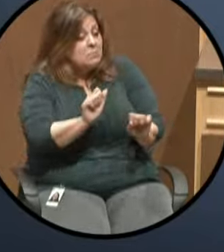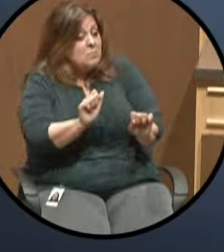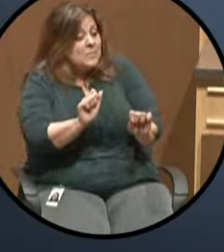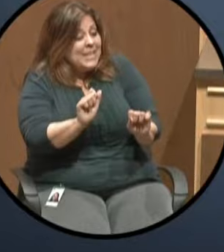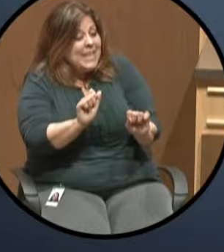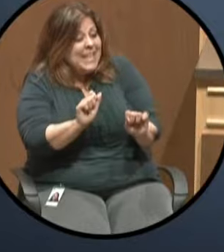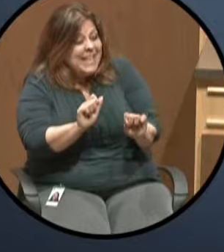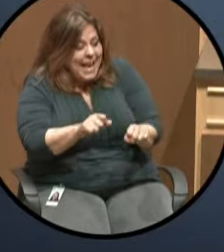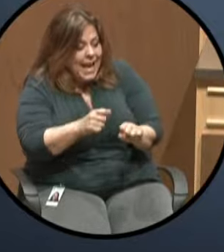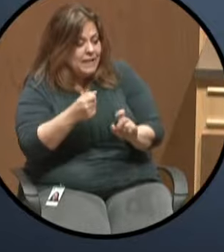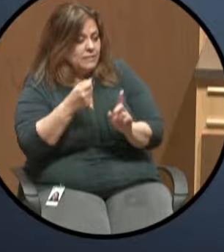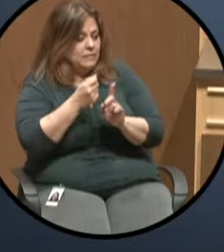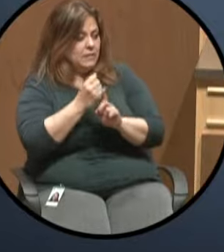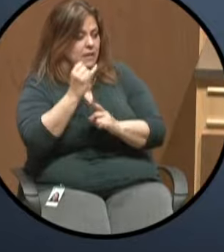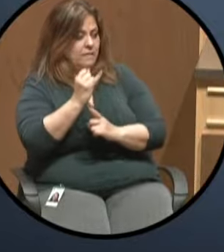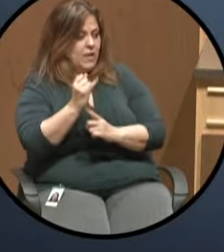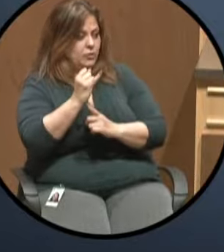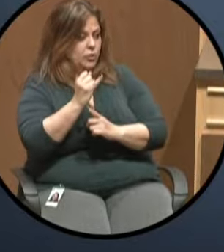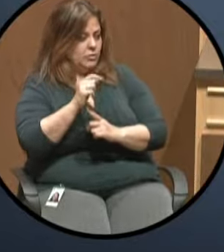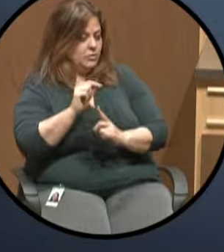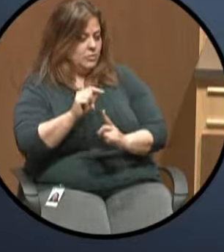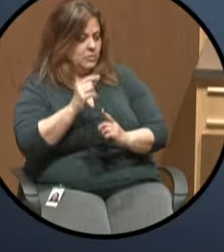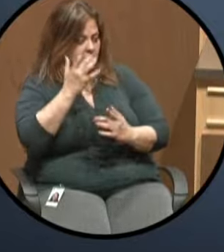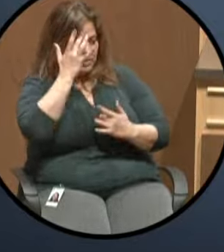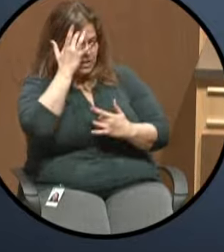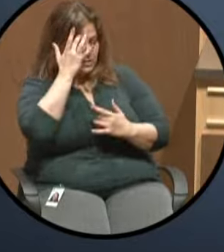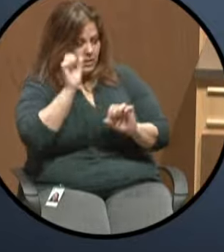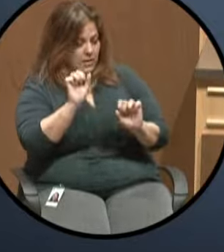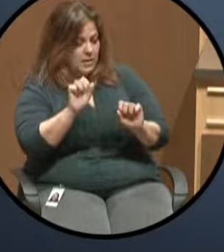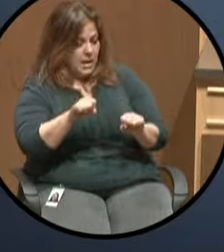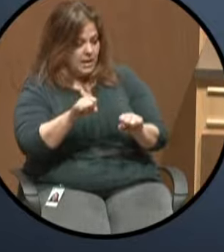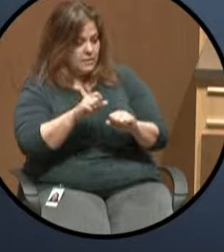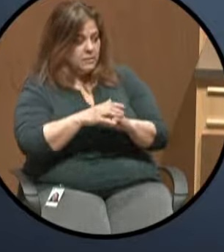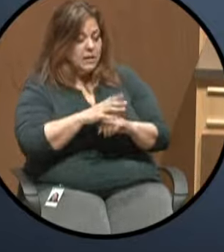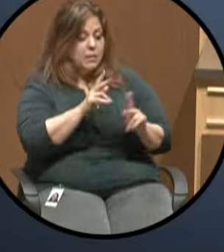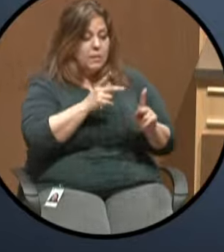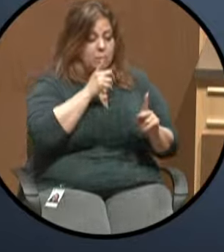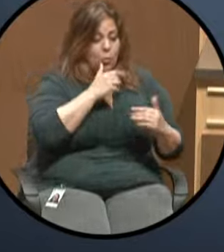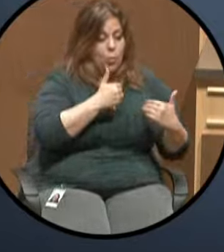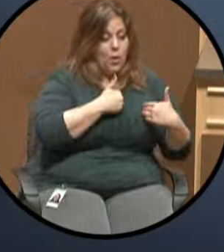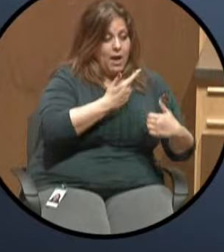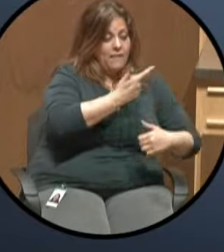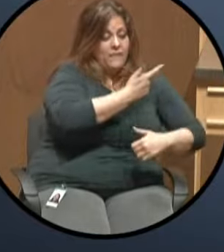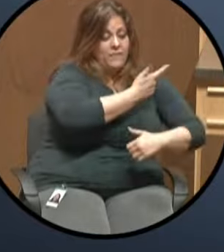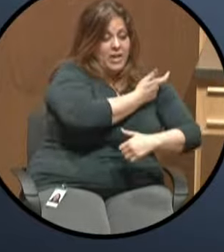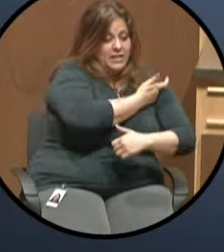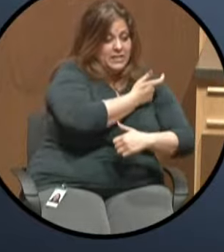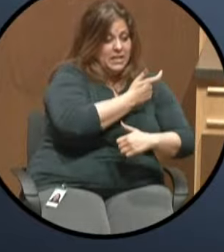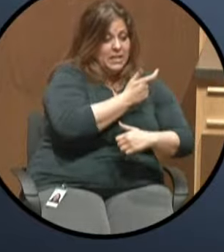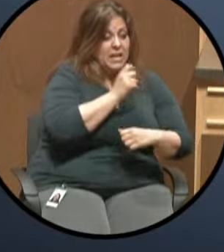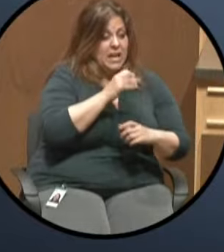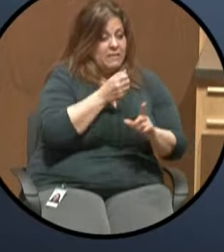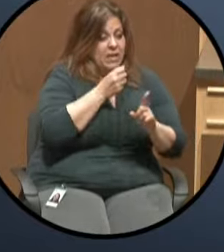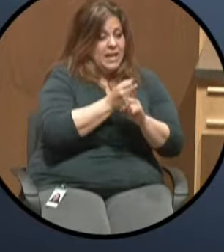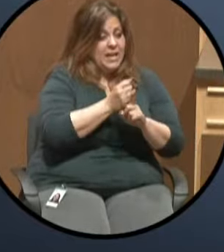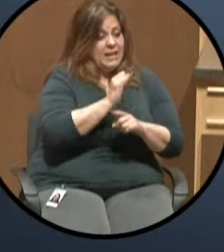vaccine. Now, those infections in people who have gotten the vaccine happen very